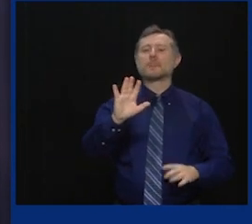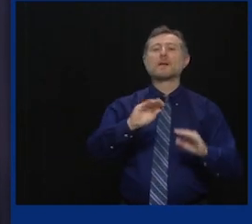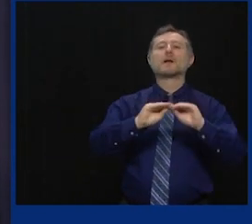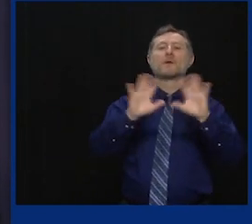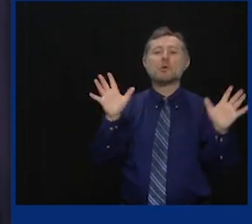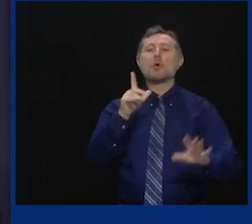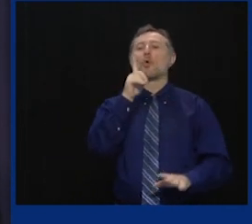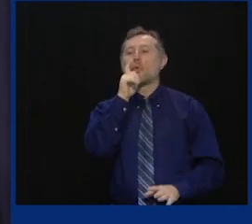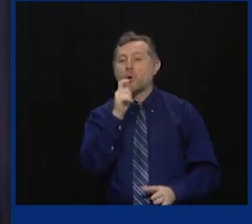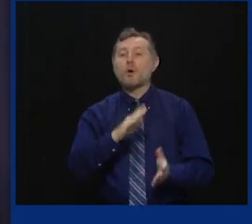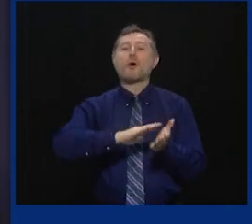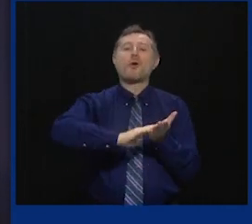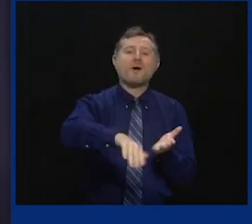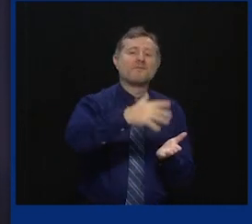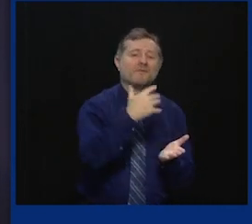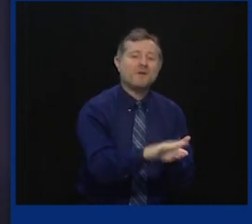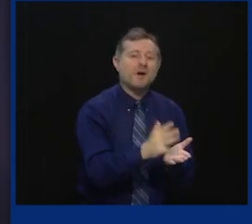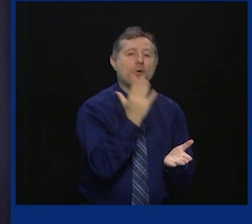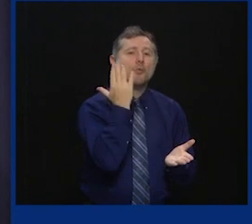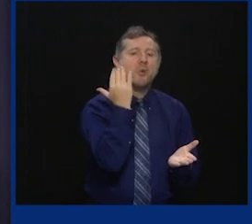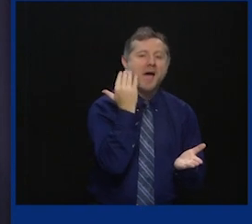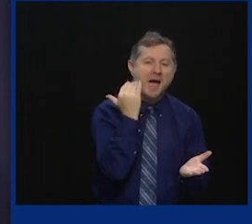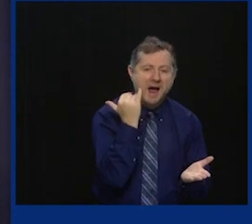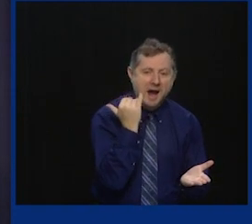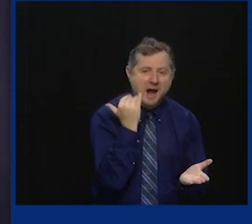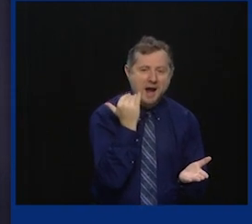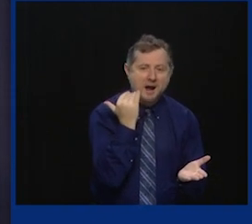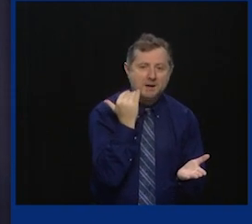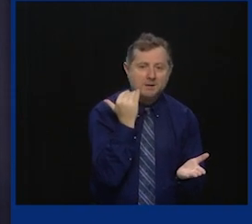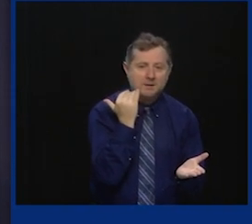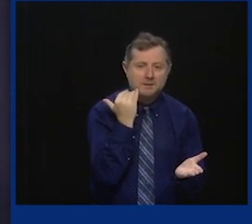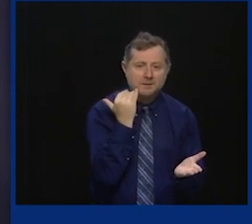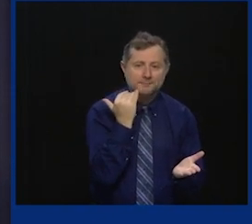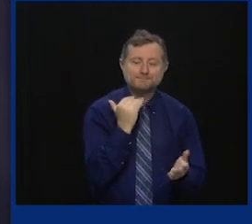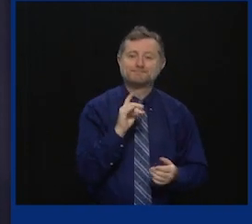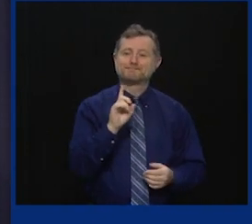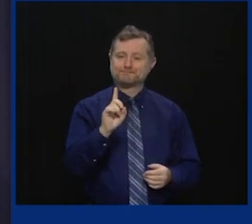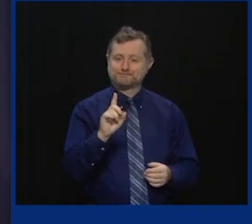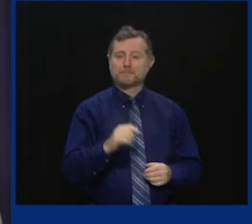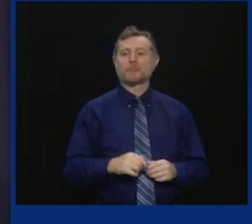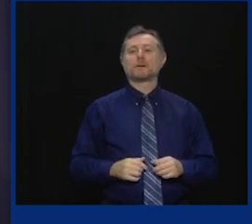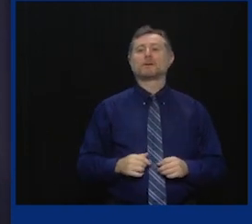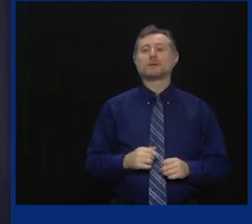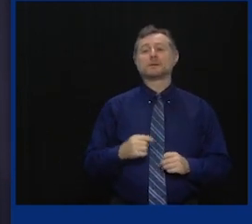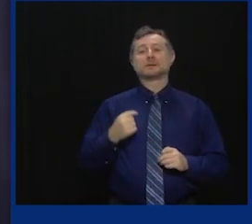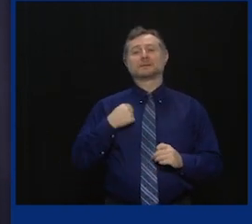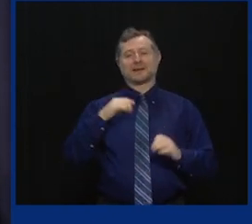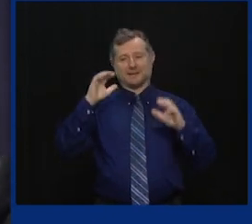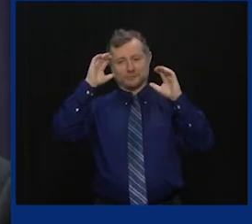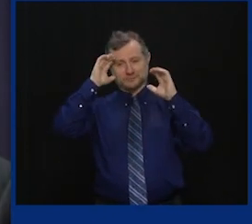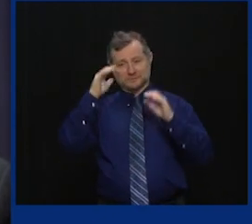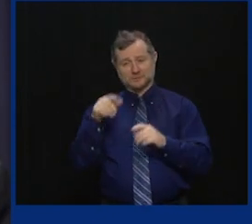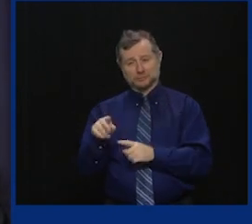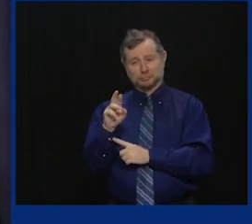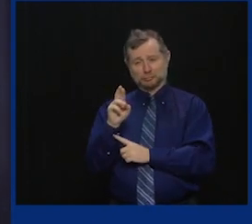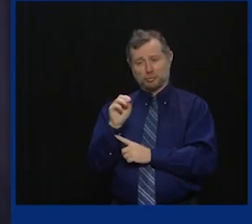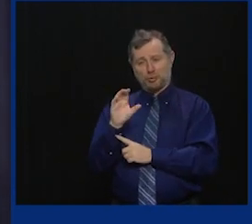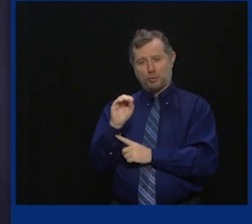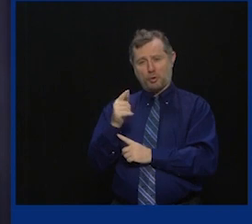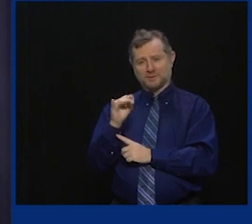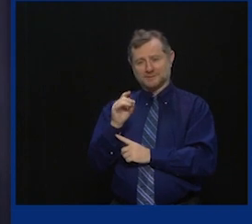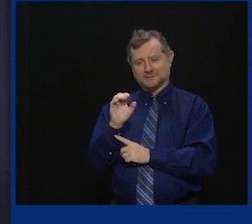why. The recognizance hearing, let me just say really